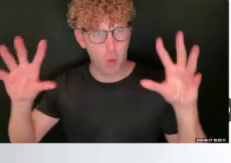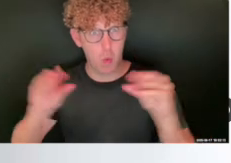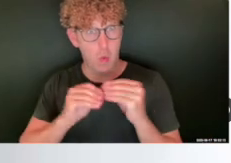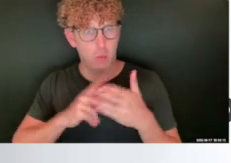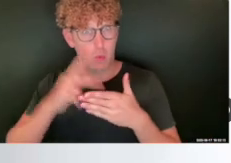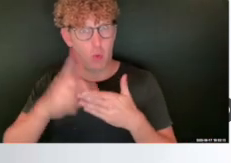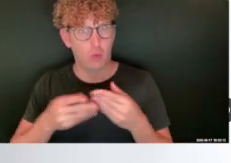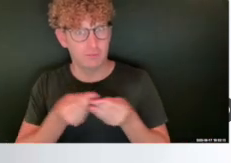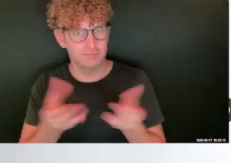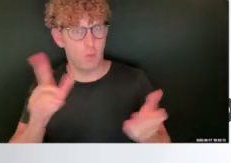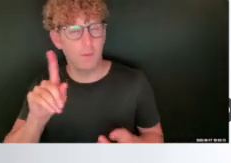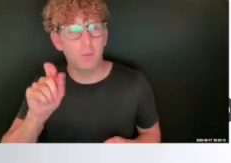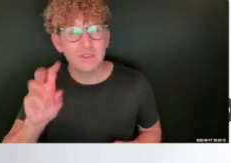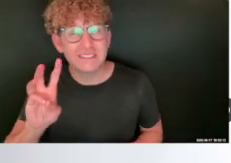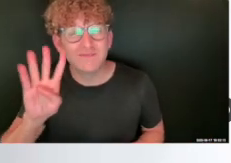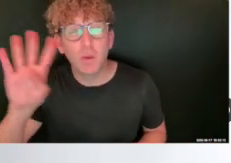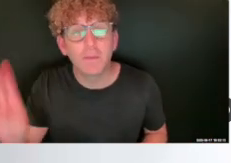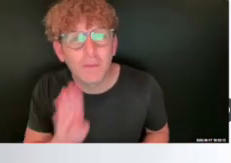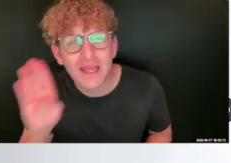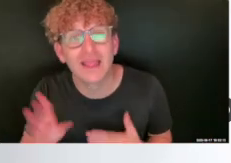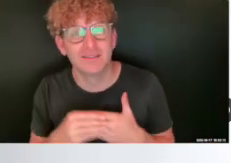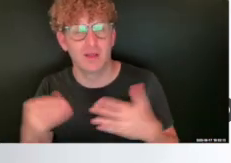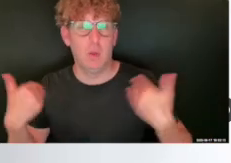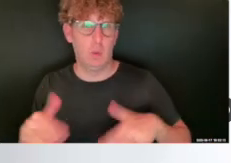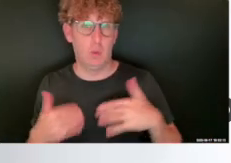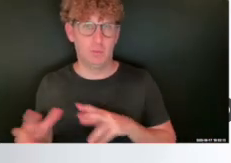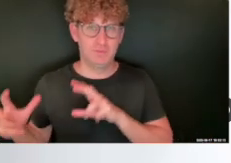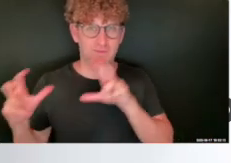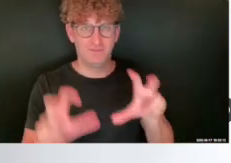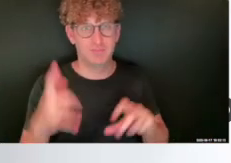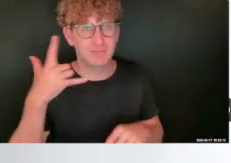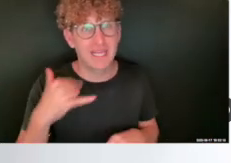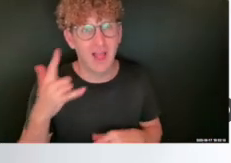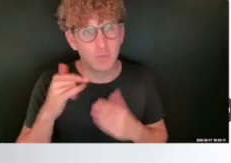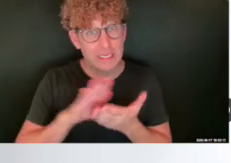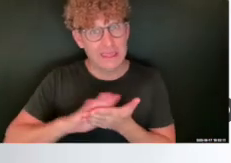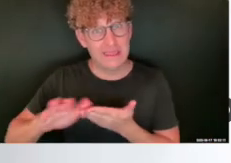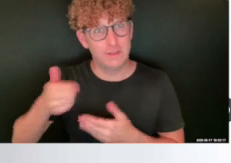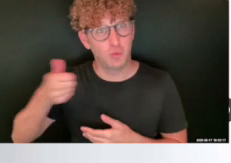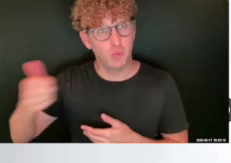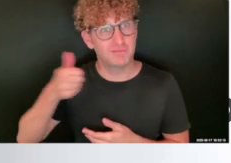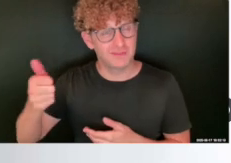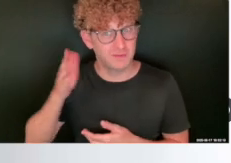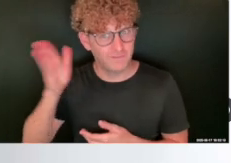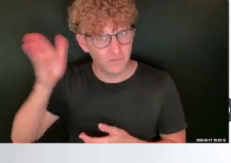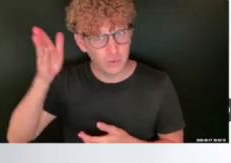funded 118 vouchers. The number of vouchers redeemed increases as processing progresses.